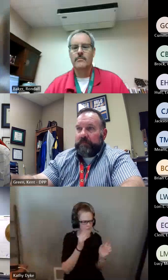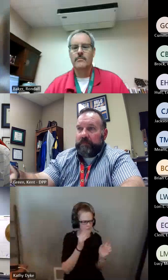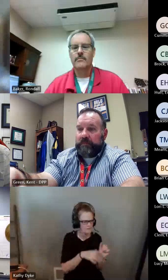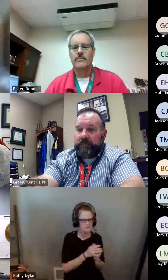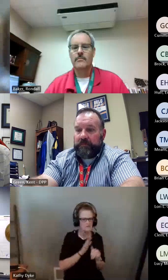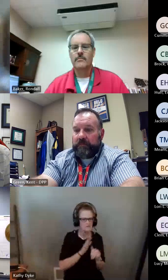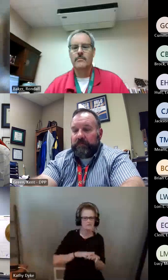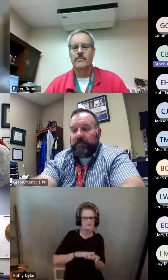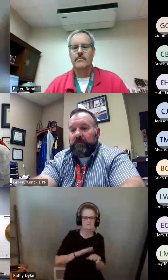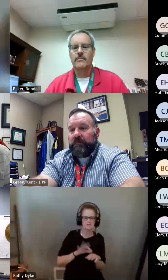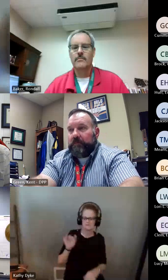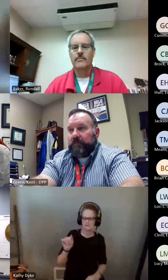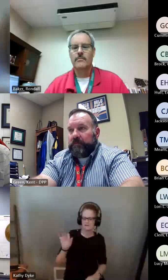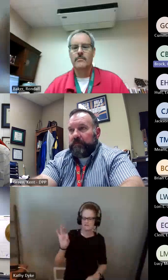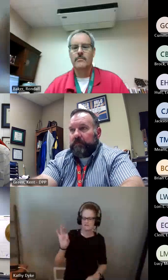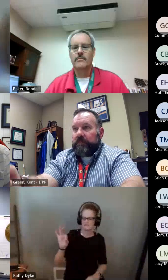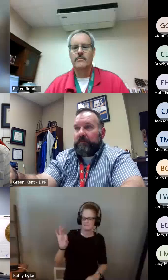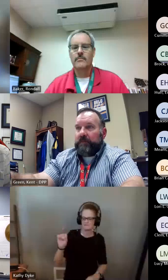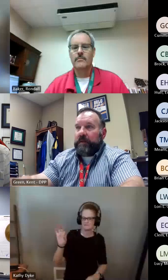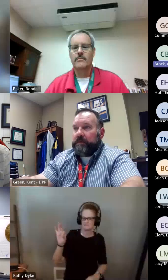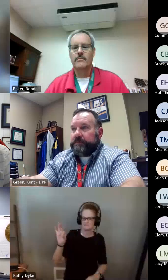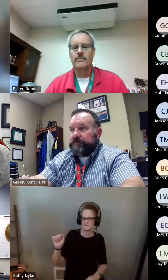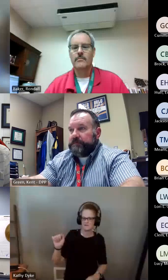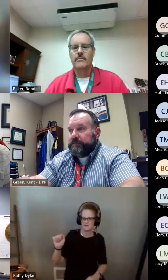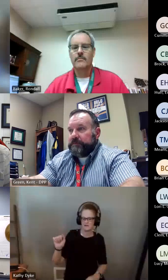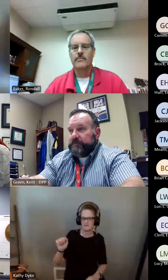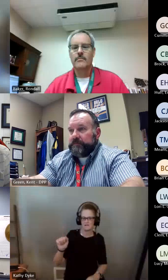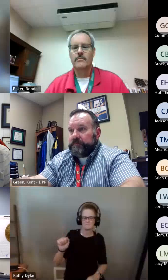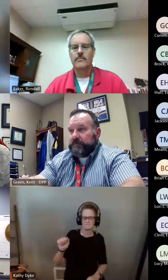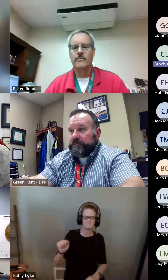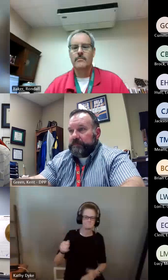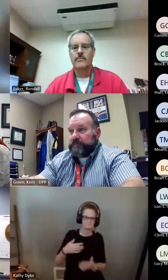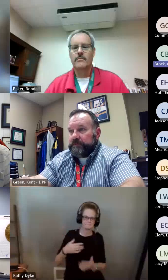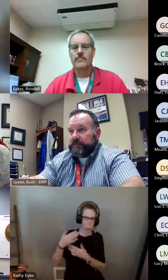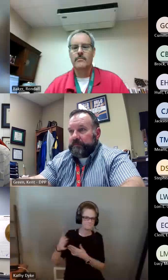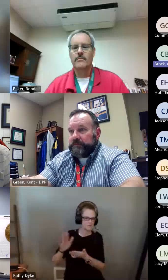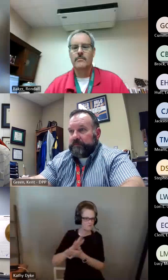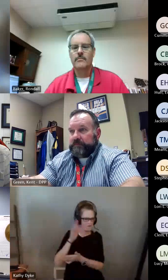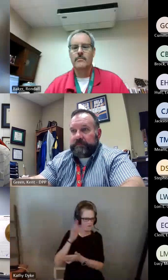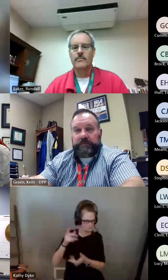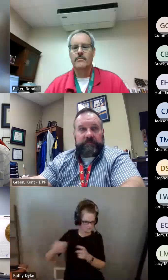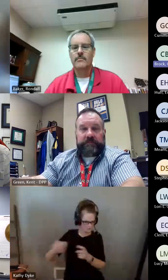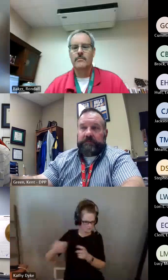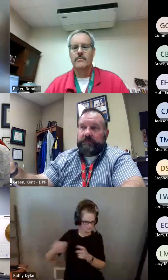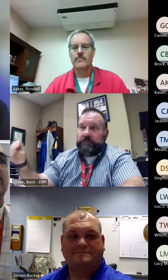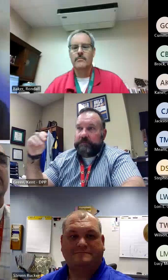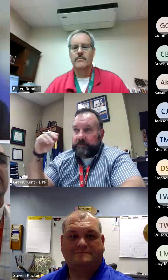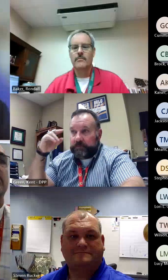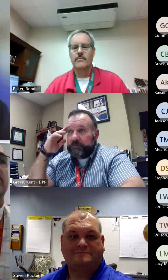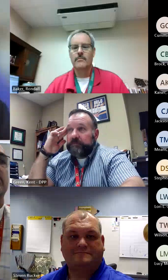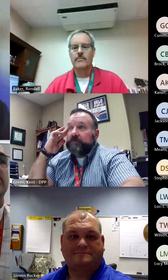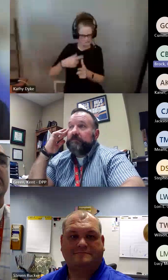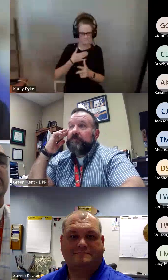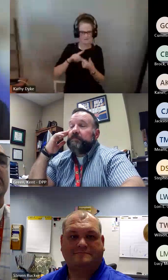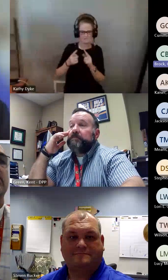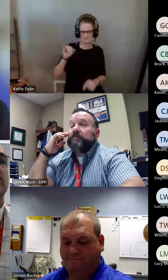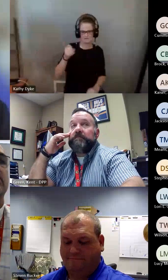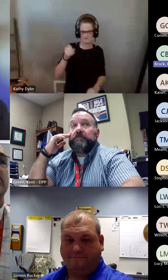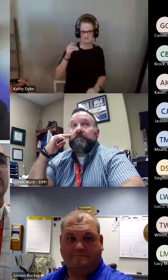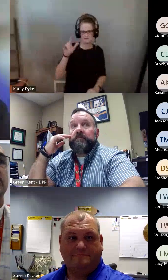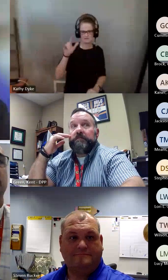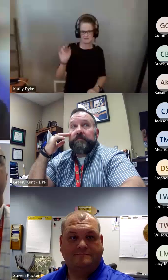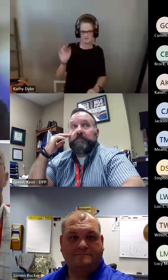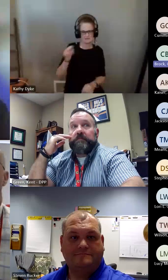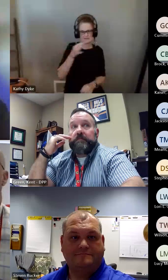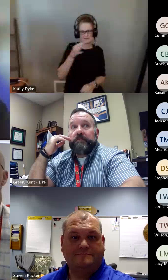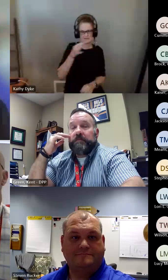on FAFSA and post-secondary transition. So I'm very excited. My colleague Jillian, who is an expert on all things higher ed